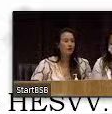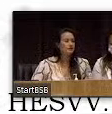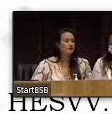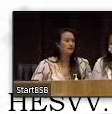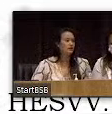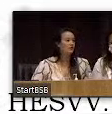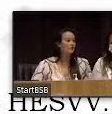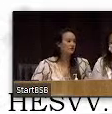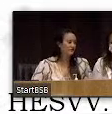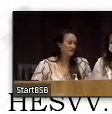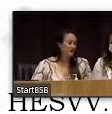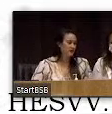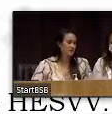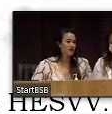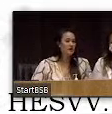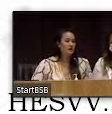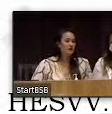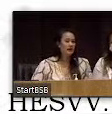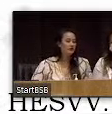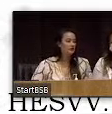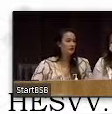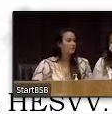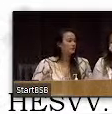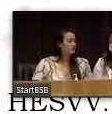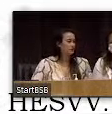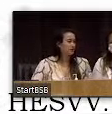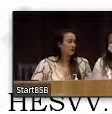835 hospitalizations in the hospital